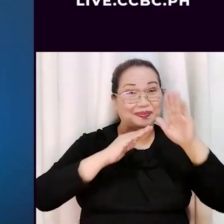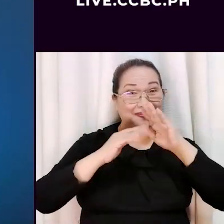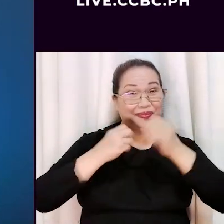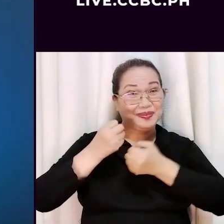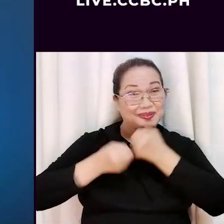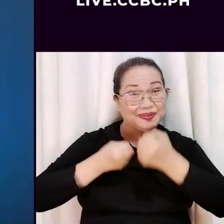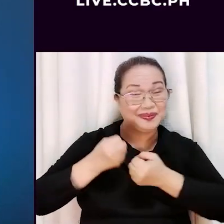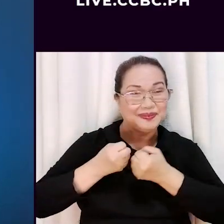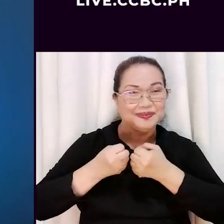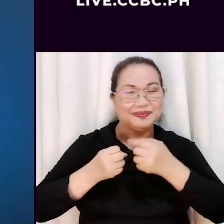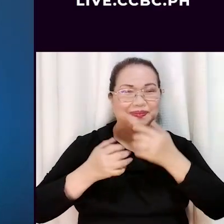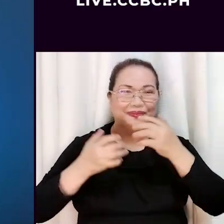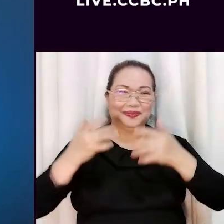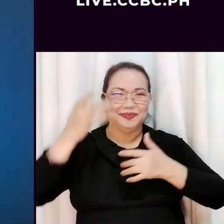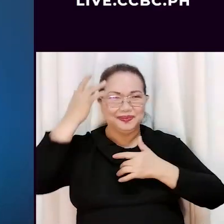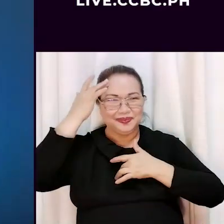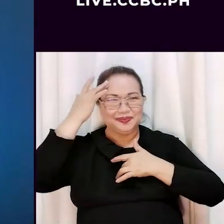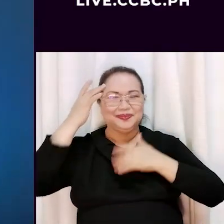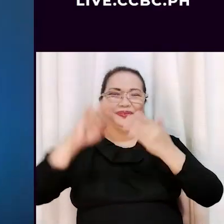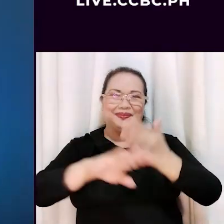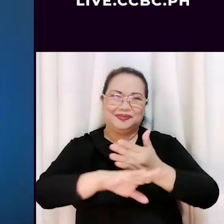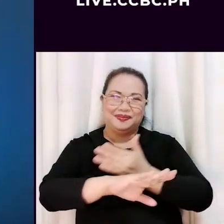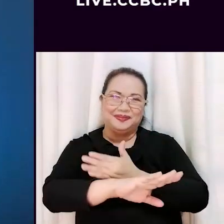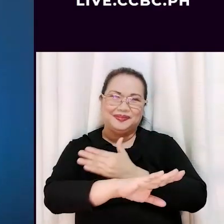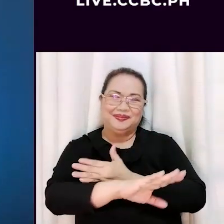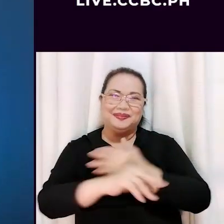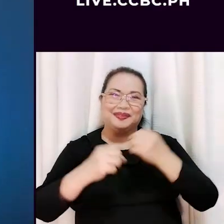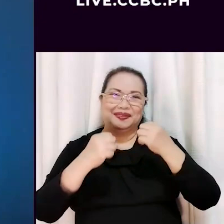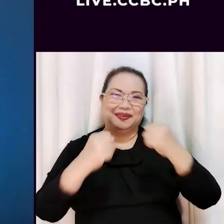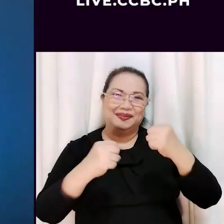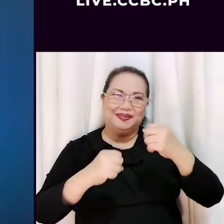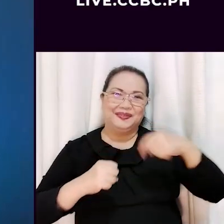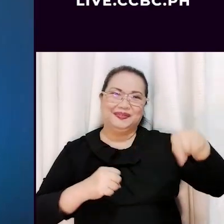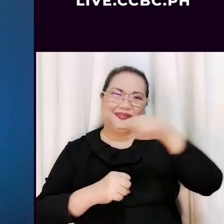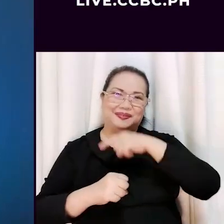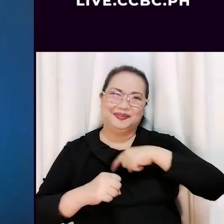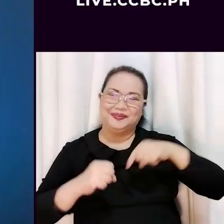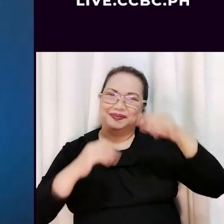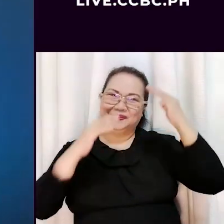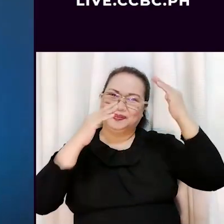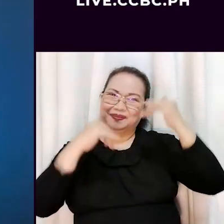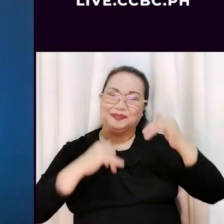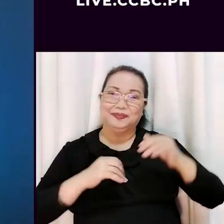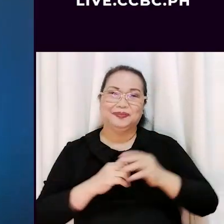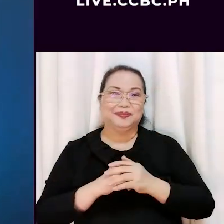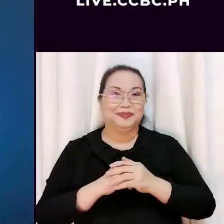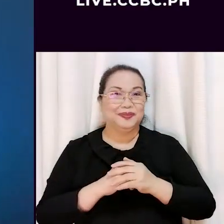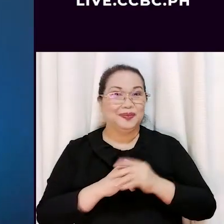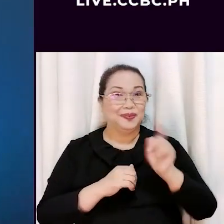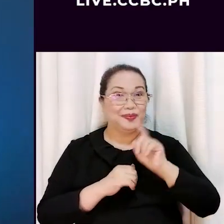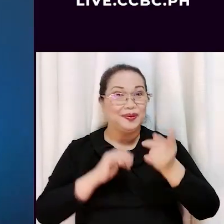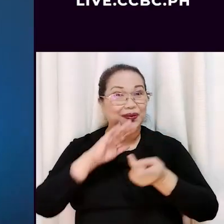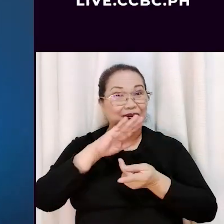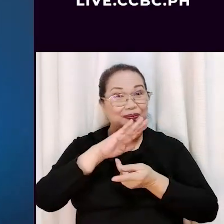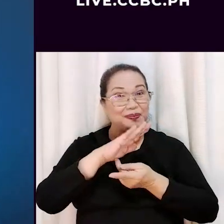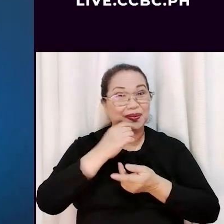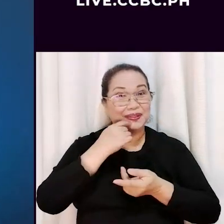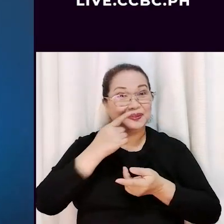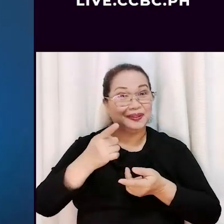the affliction to increase and strengthen our hope. And what is Paul telling us?